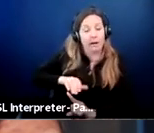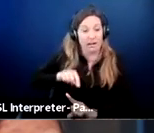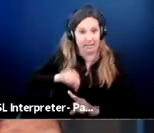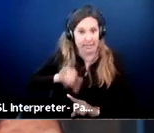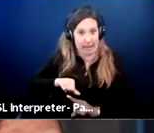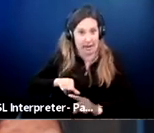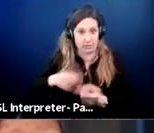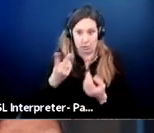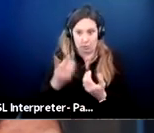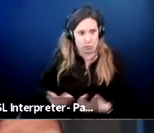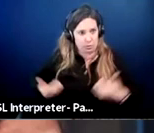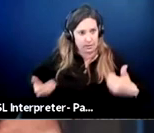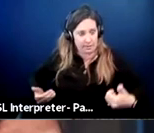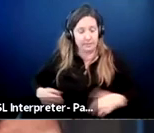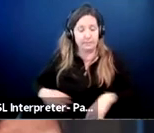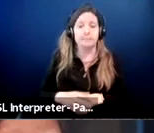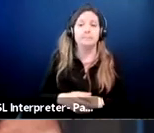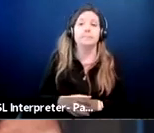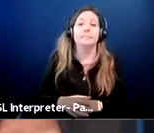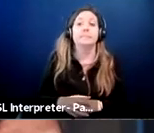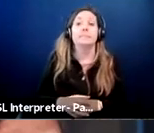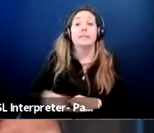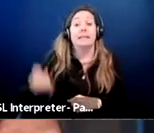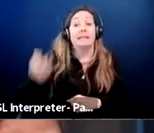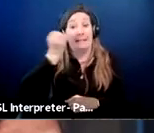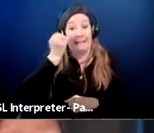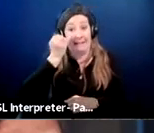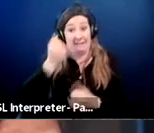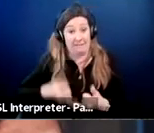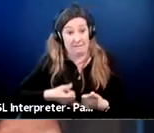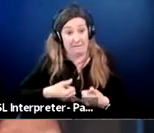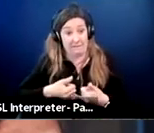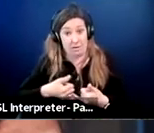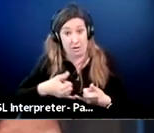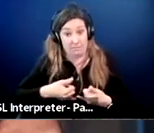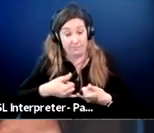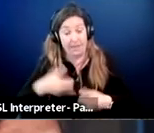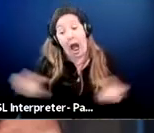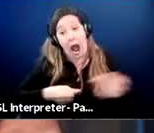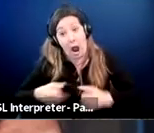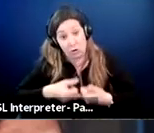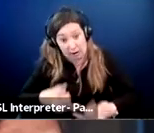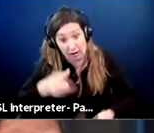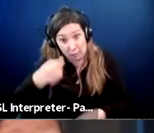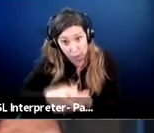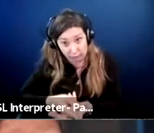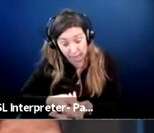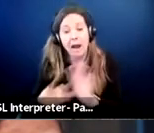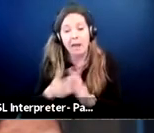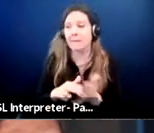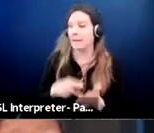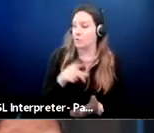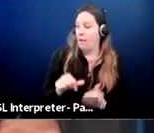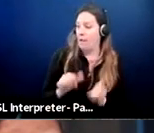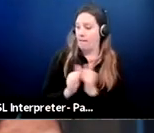to do? There's two things here. One is, if you can get approved for a hiring grant, it allows you to be a bit more competitive in the landscape of